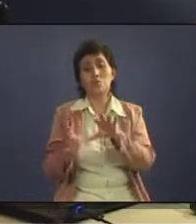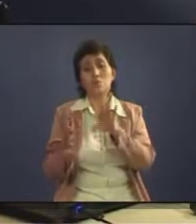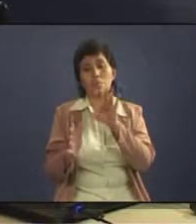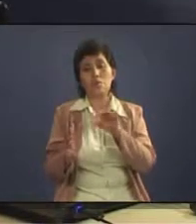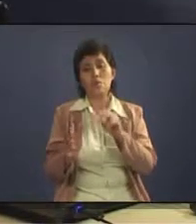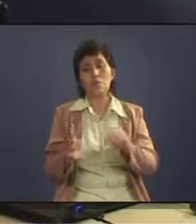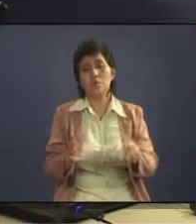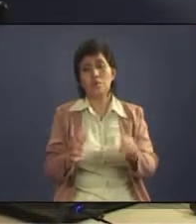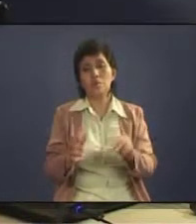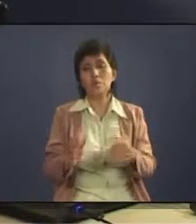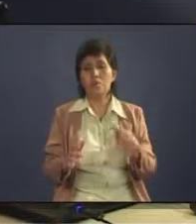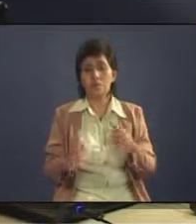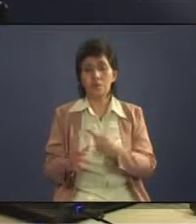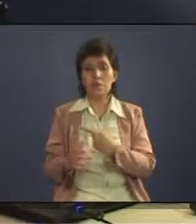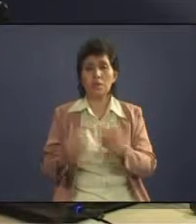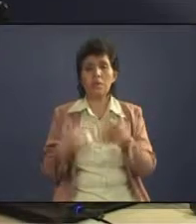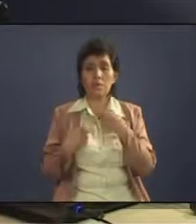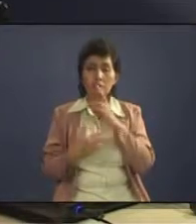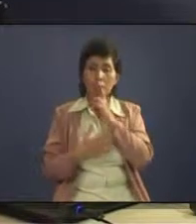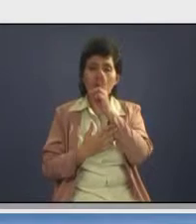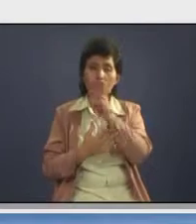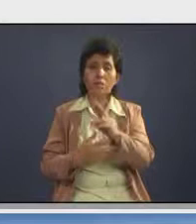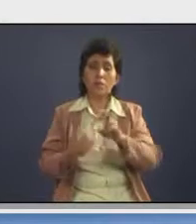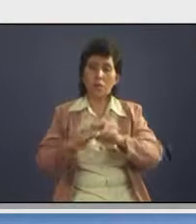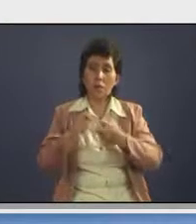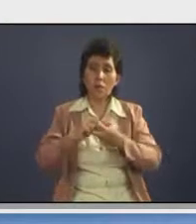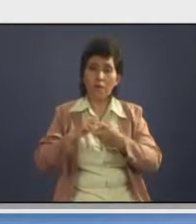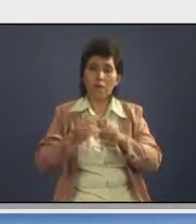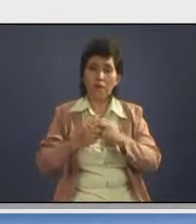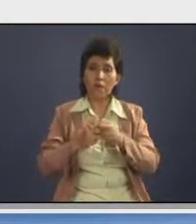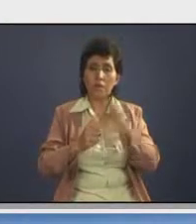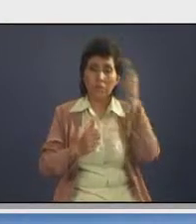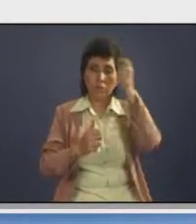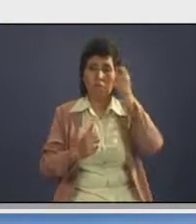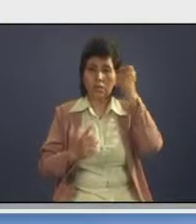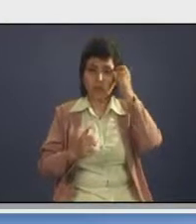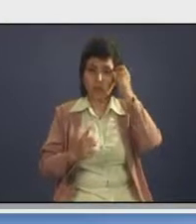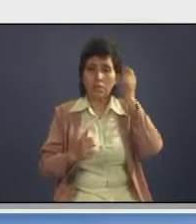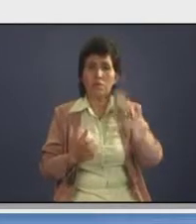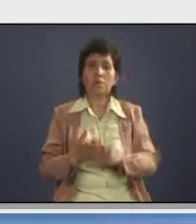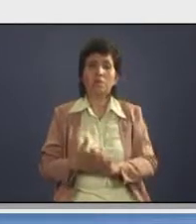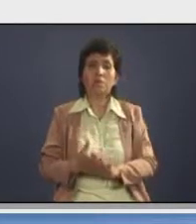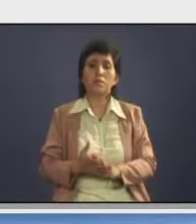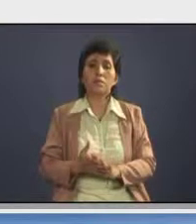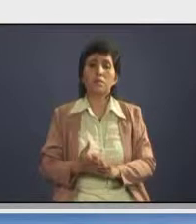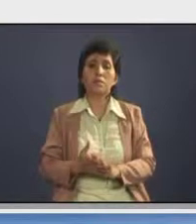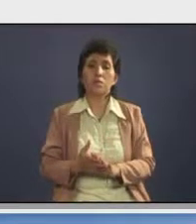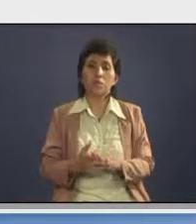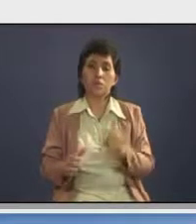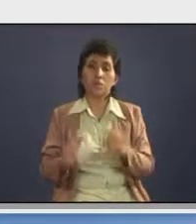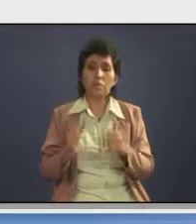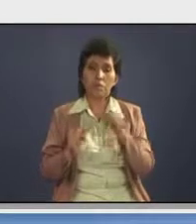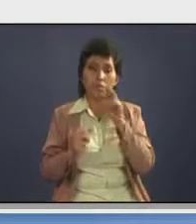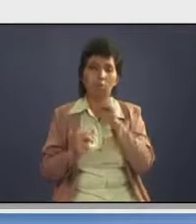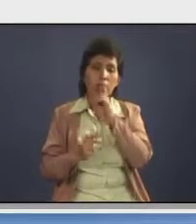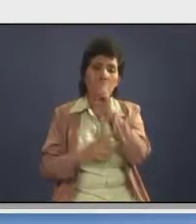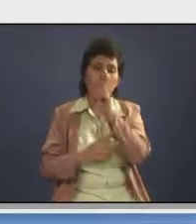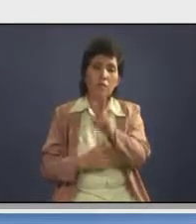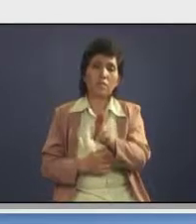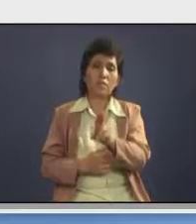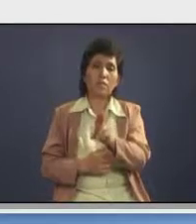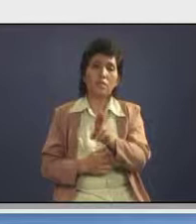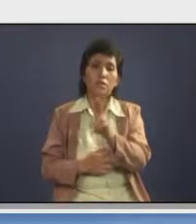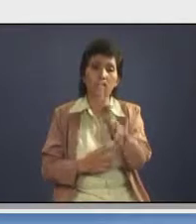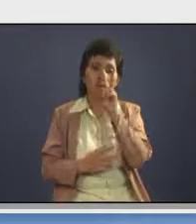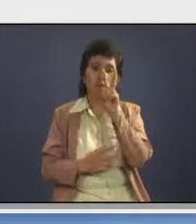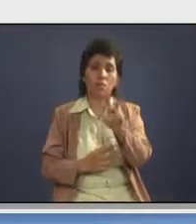a realistic conflict theory. But a realistic conflict theory, we look at more